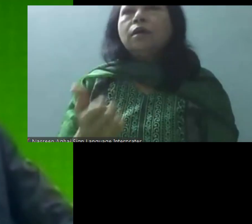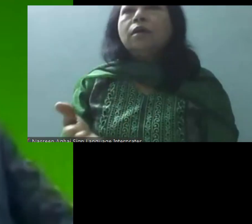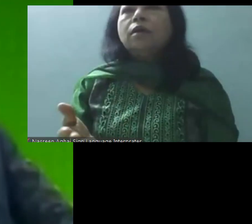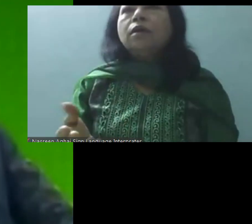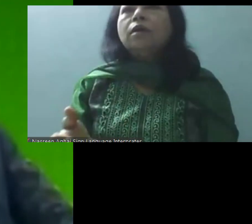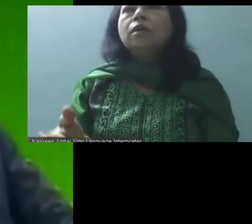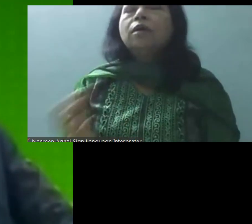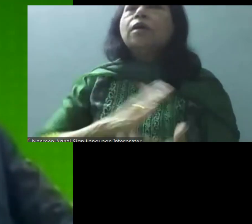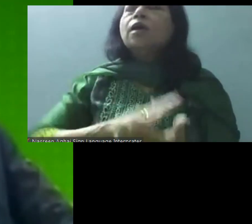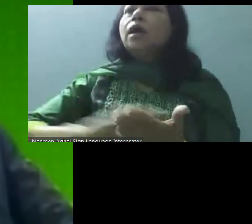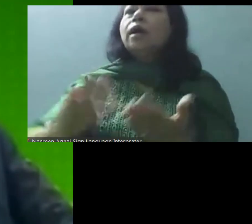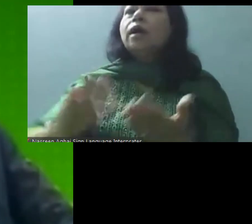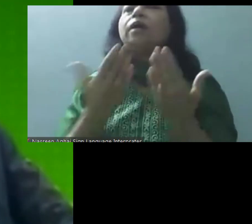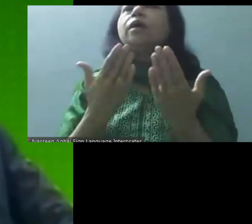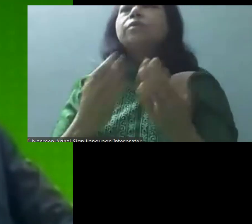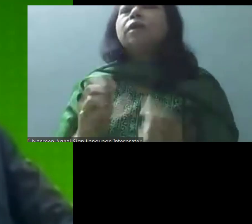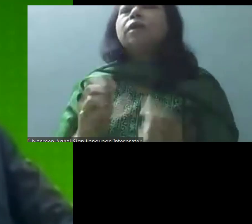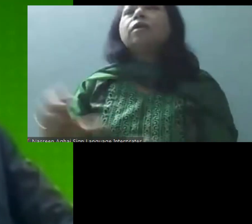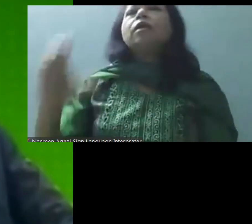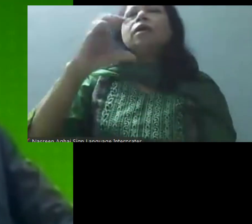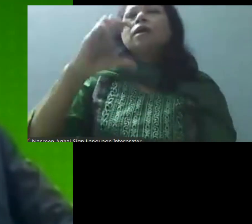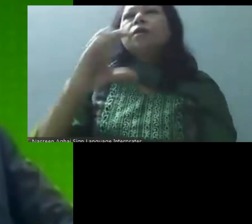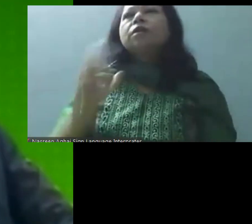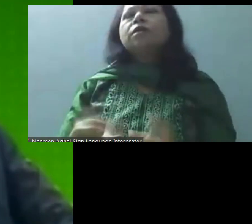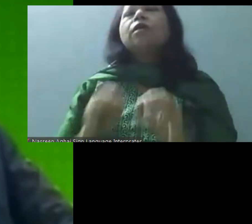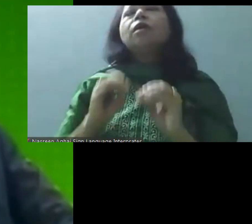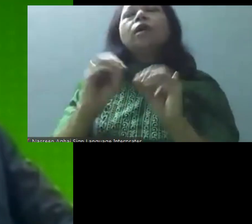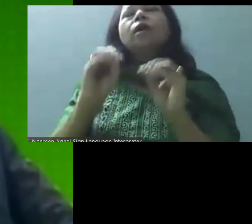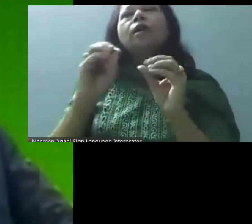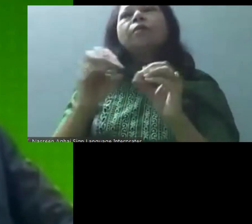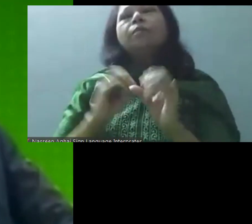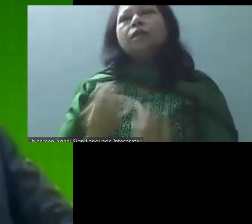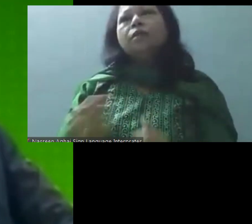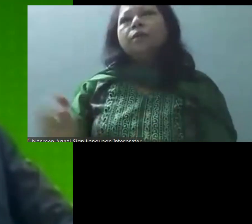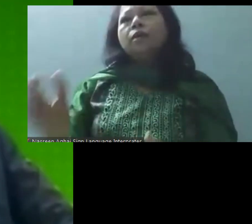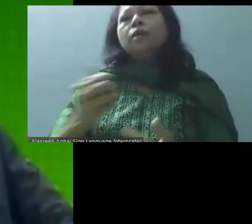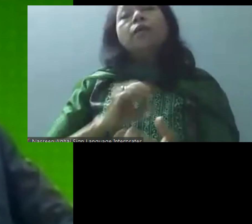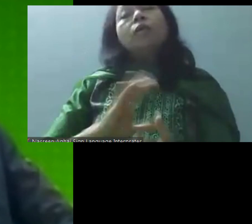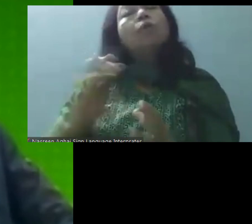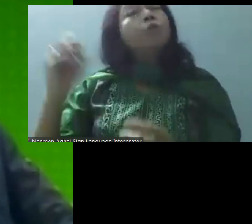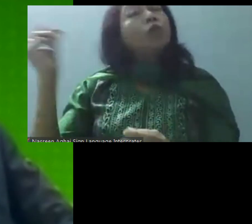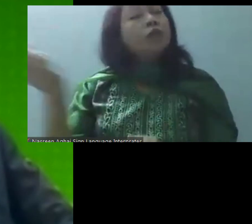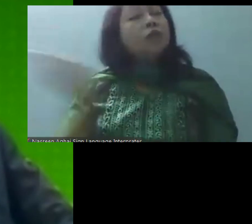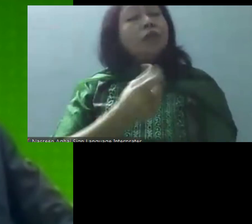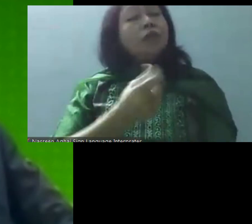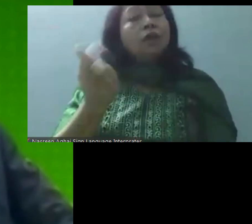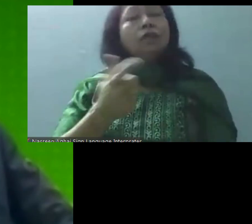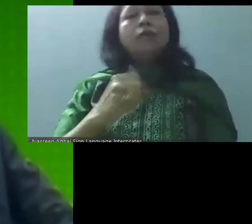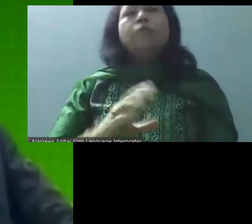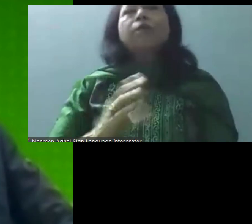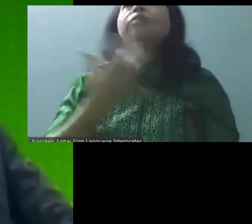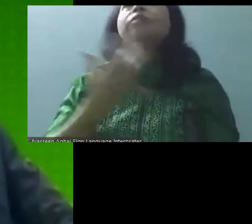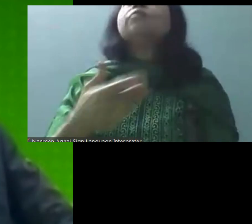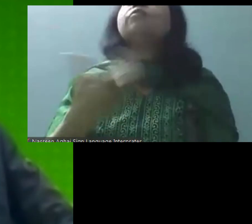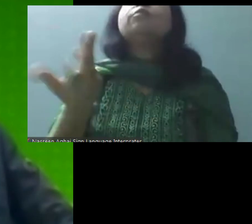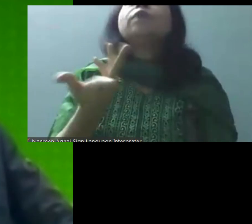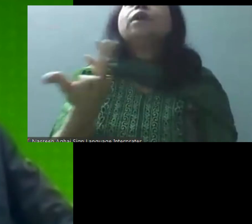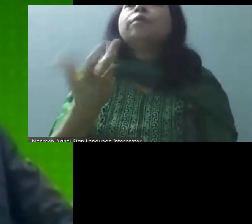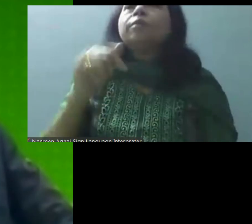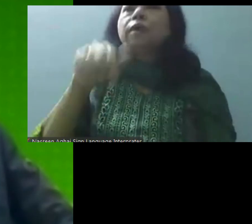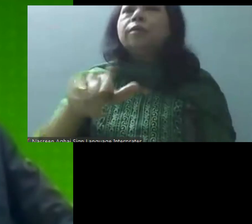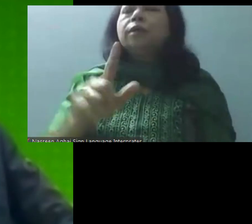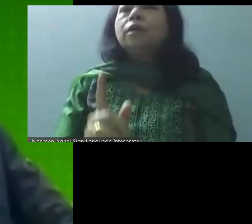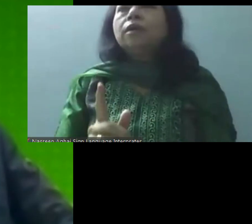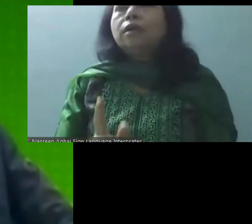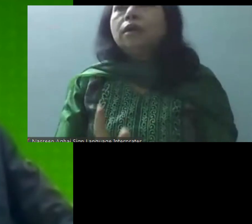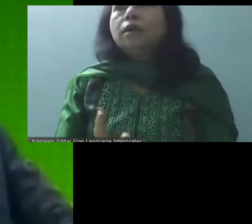Higher Education Commission itself provided us with a very high-speed internet bandwidth. So that is how